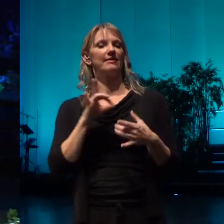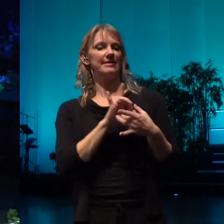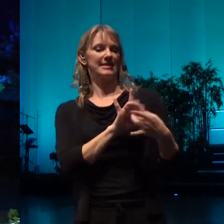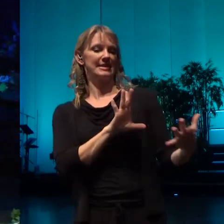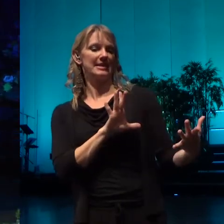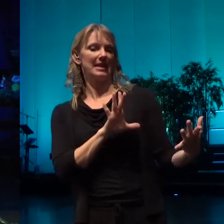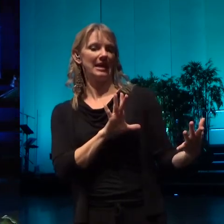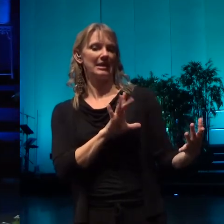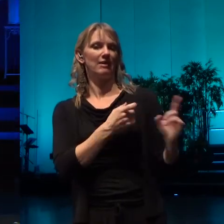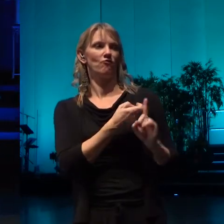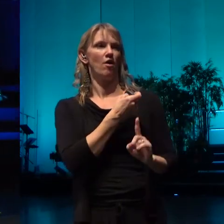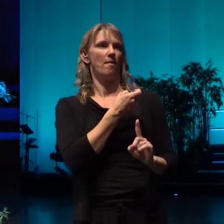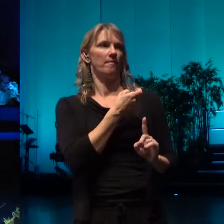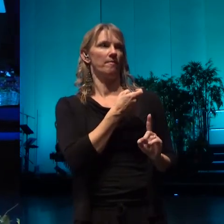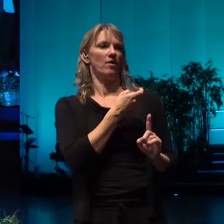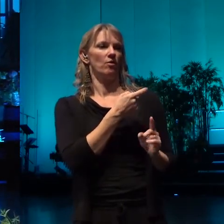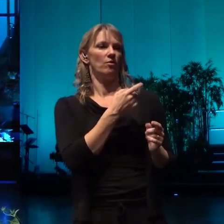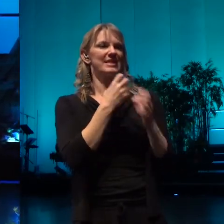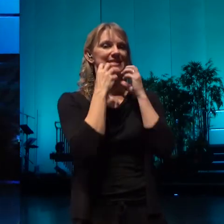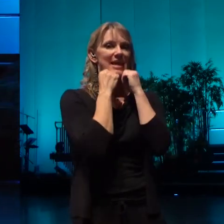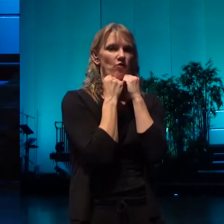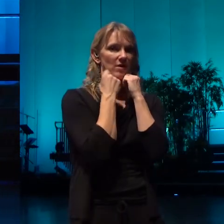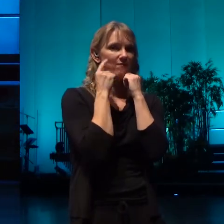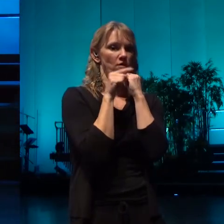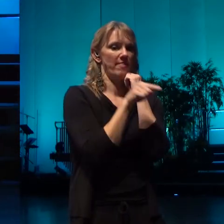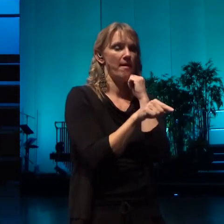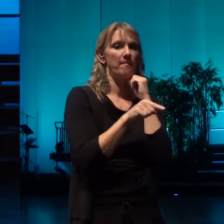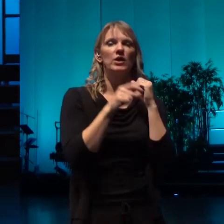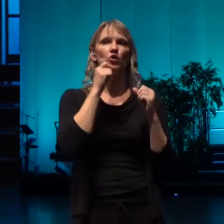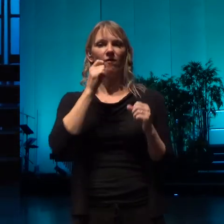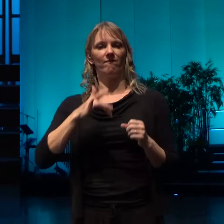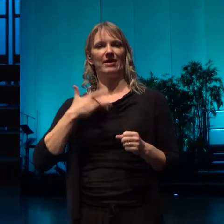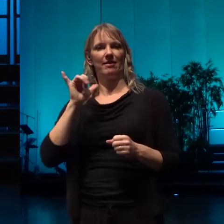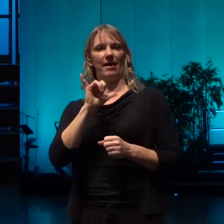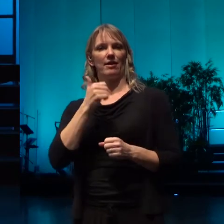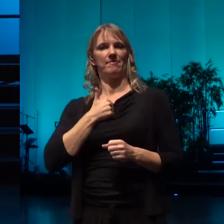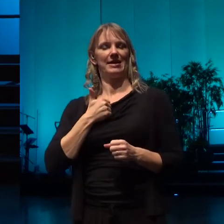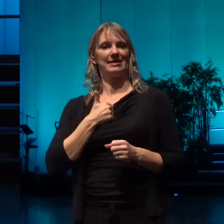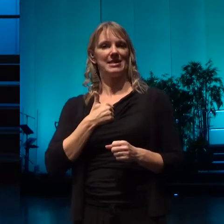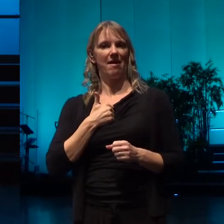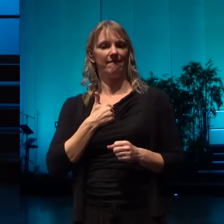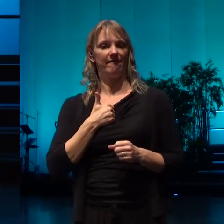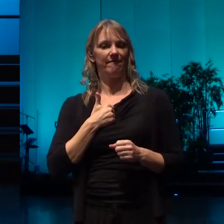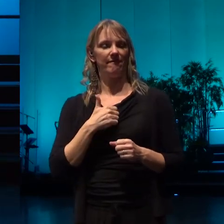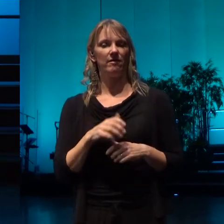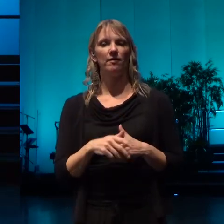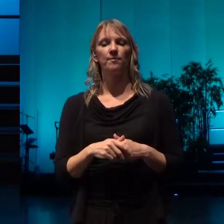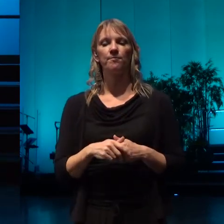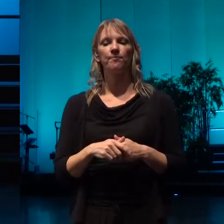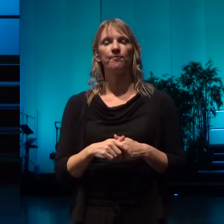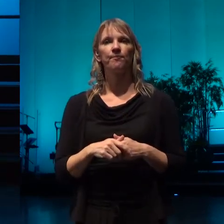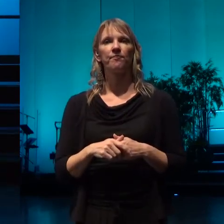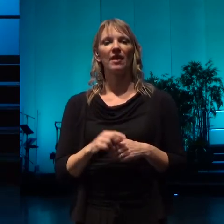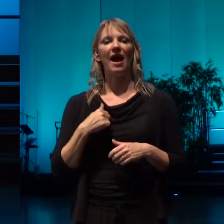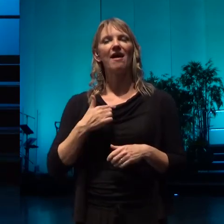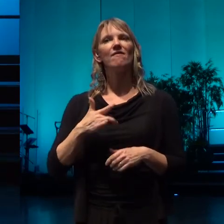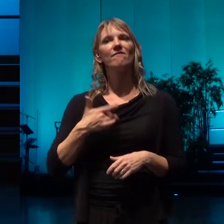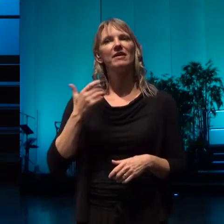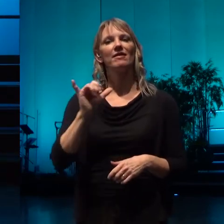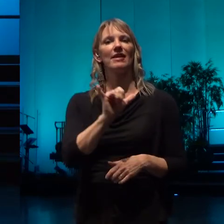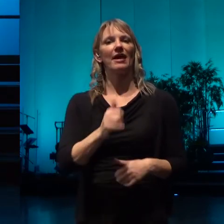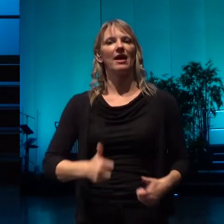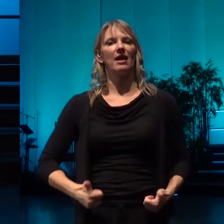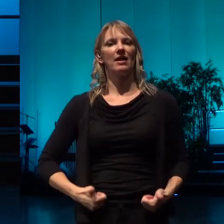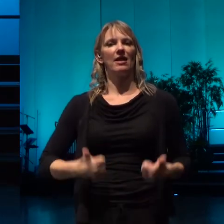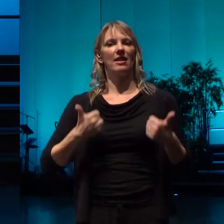me. I no longer feel like myself, and I feel like life has to be laid